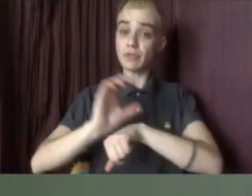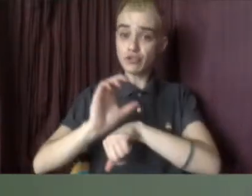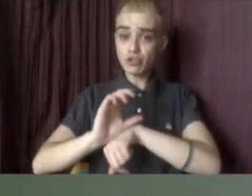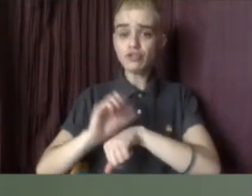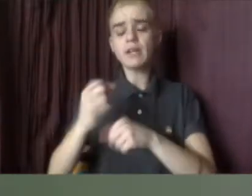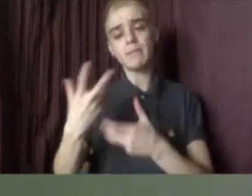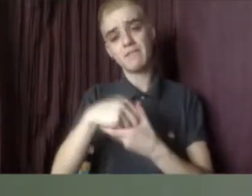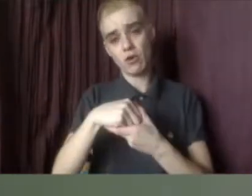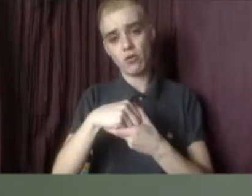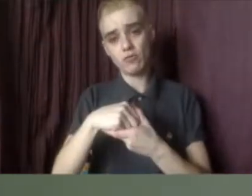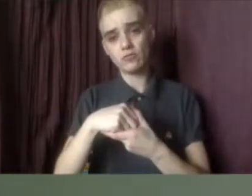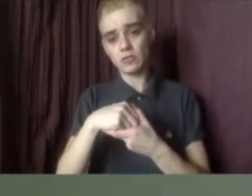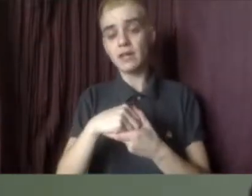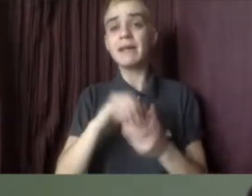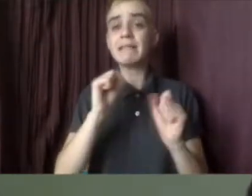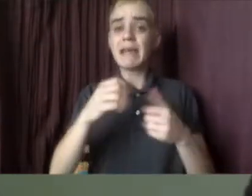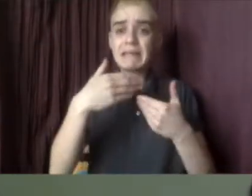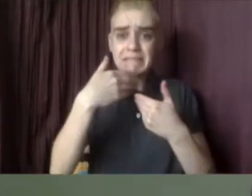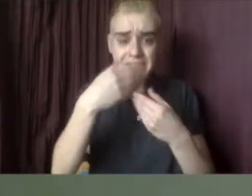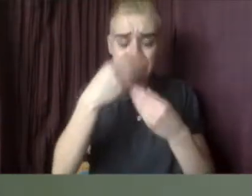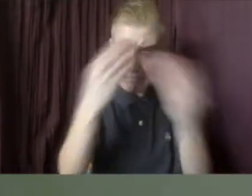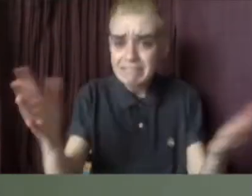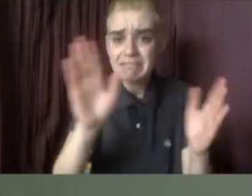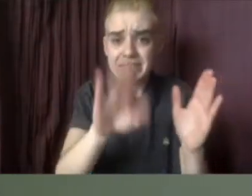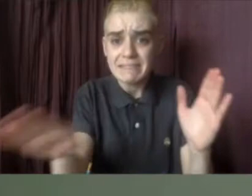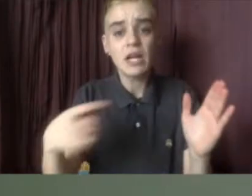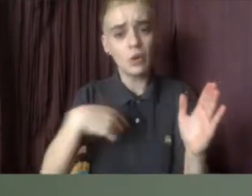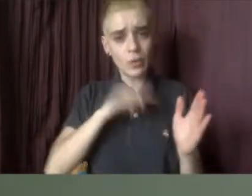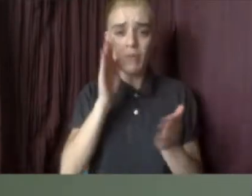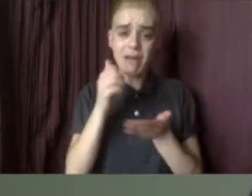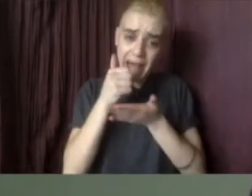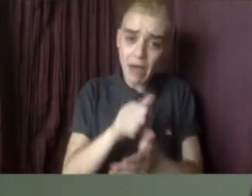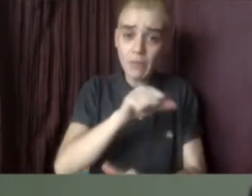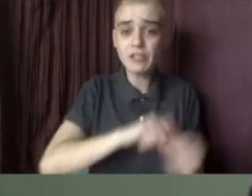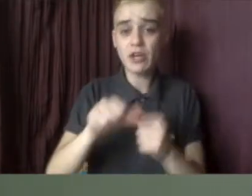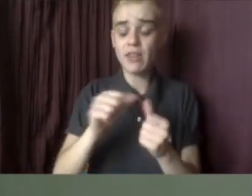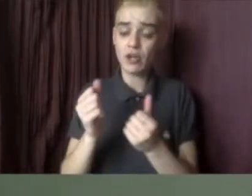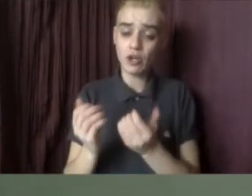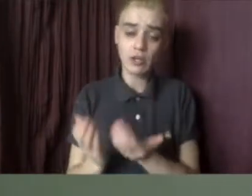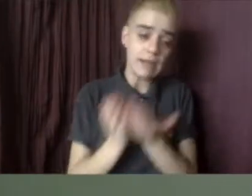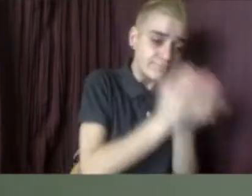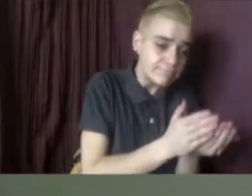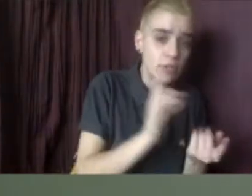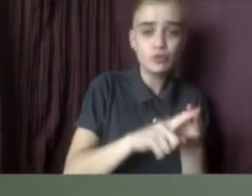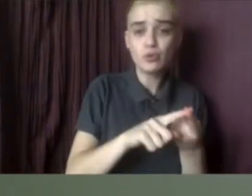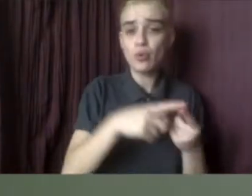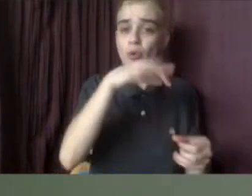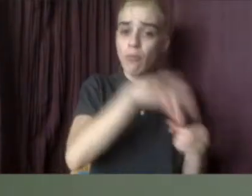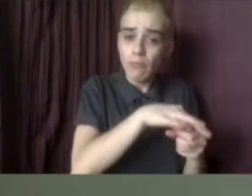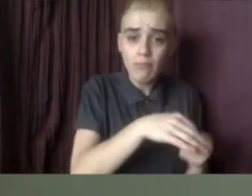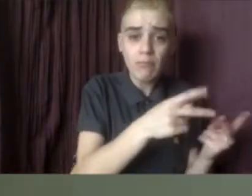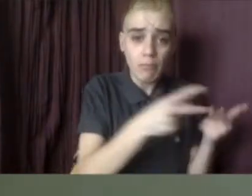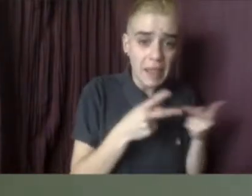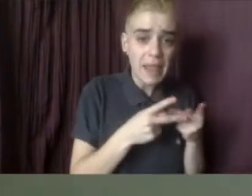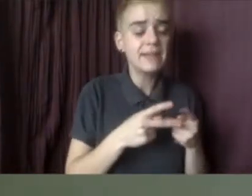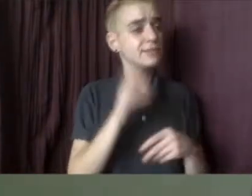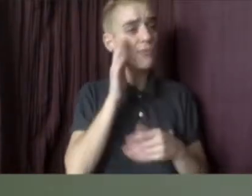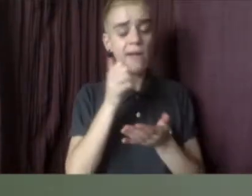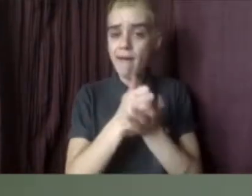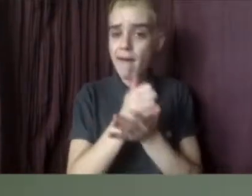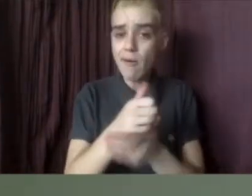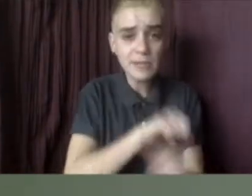our commitment moving forward, is that we will help people overcome the obstacles that are now new and get people to the polls.